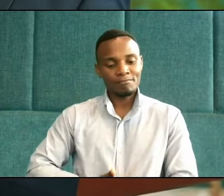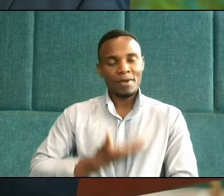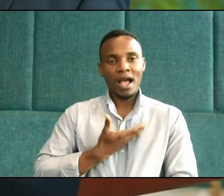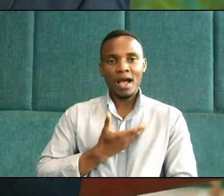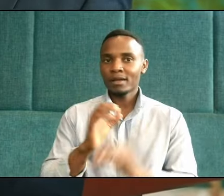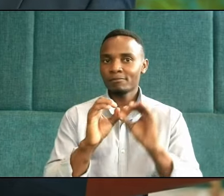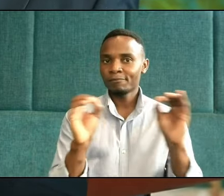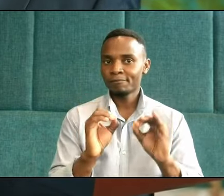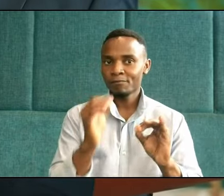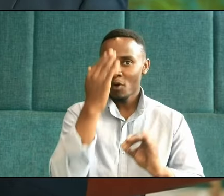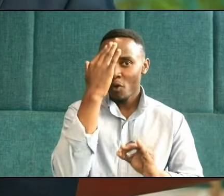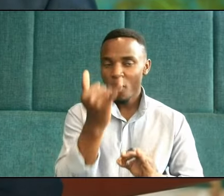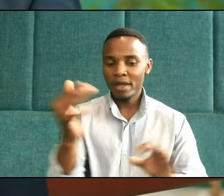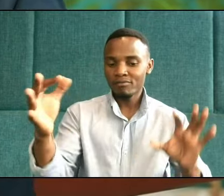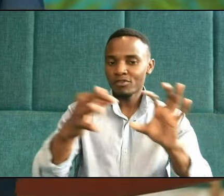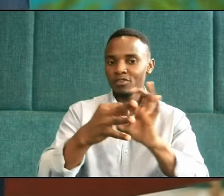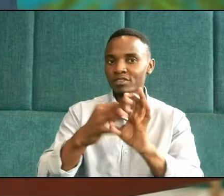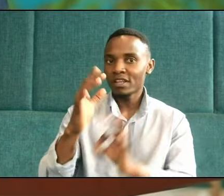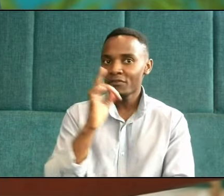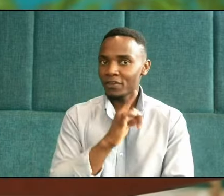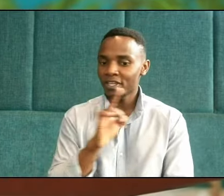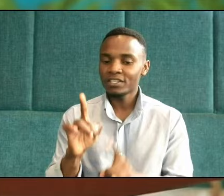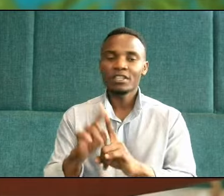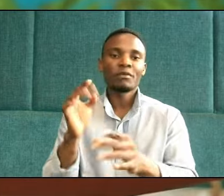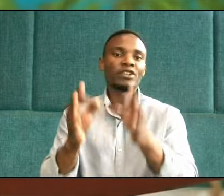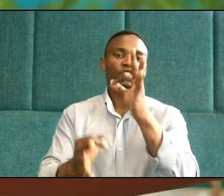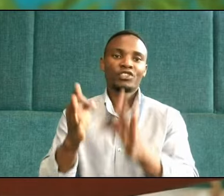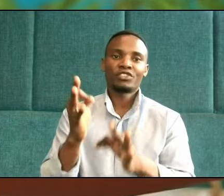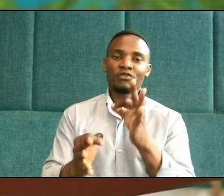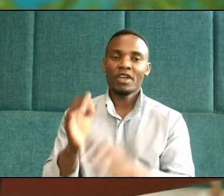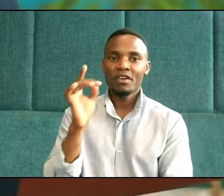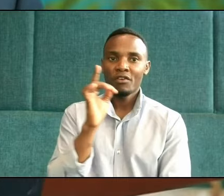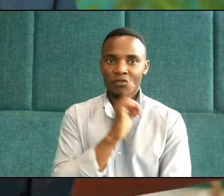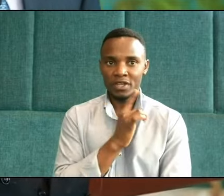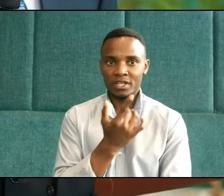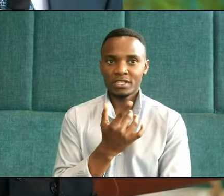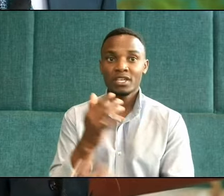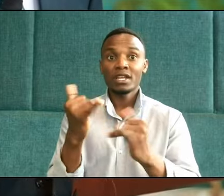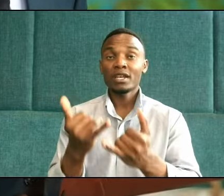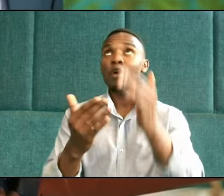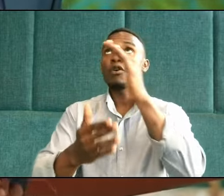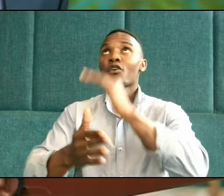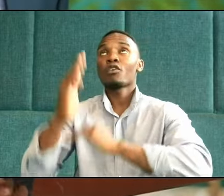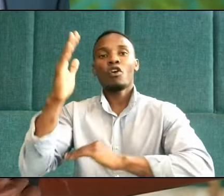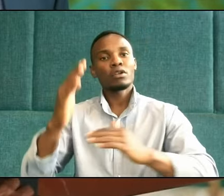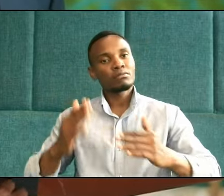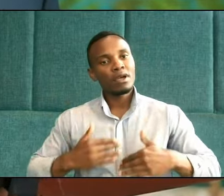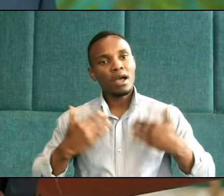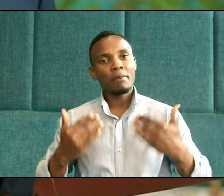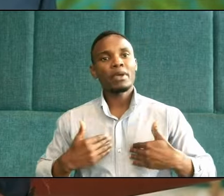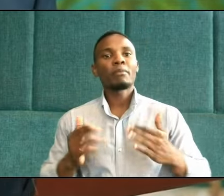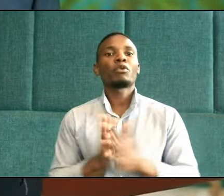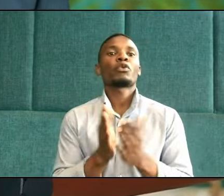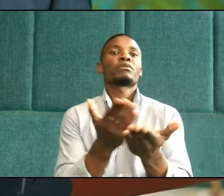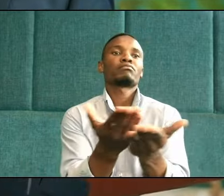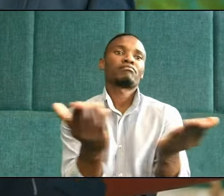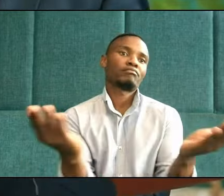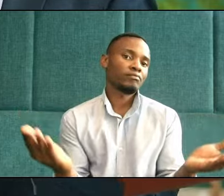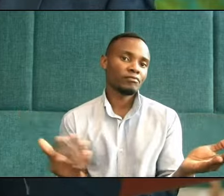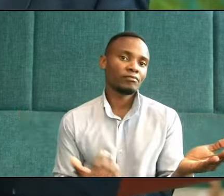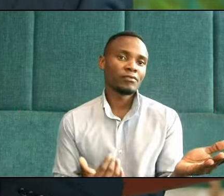Having been reconciled and justified, God is very happy with you.